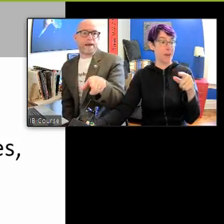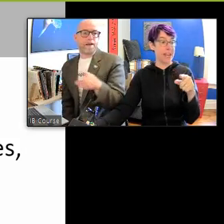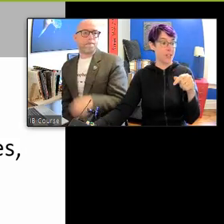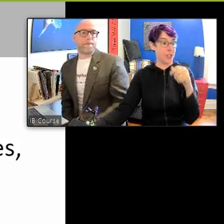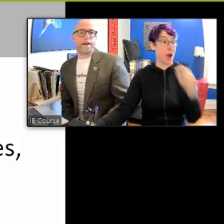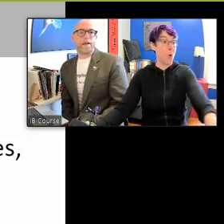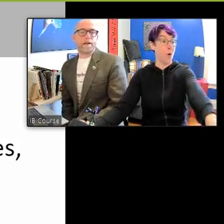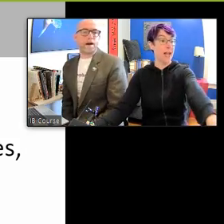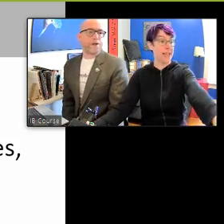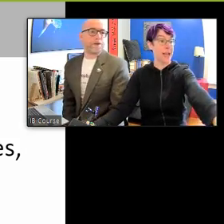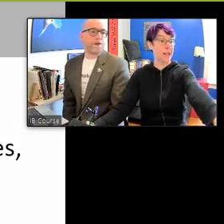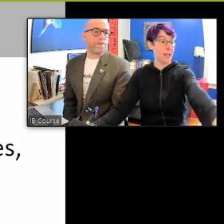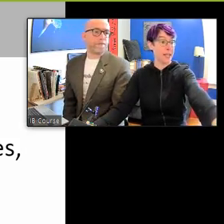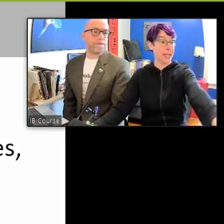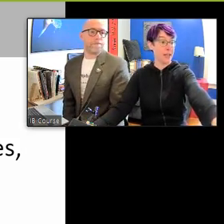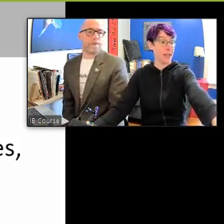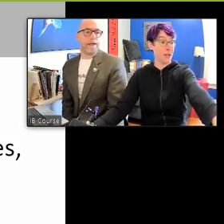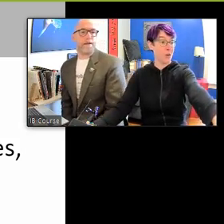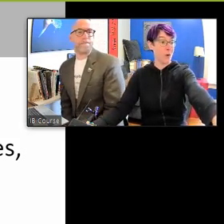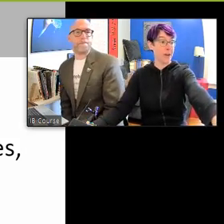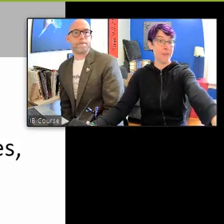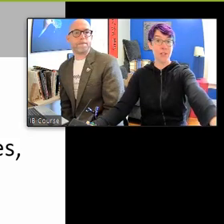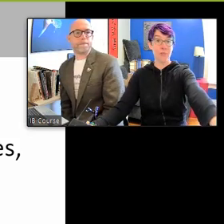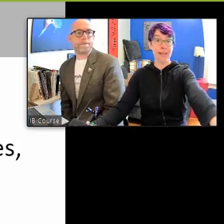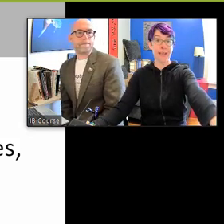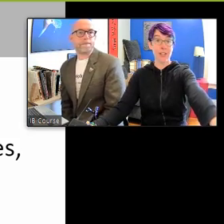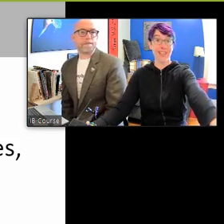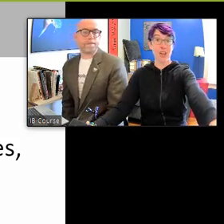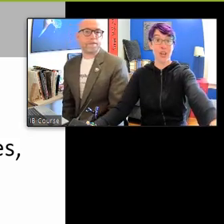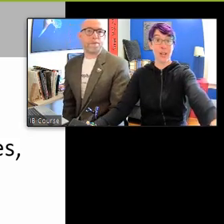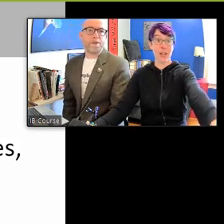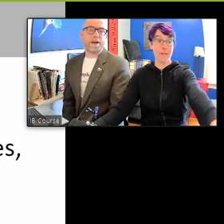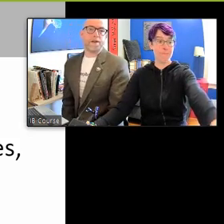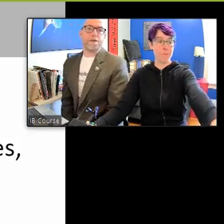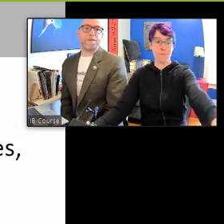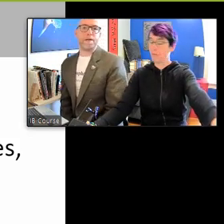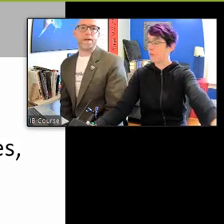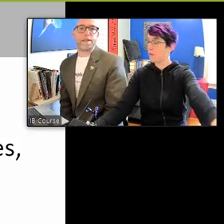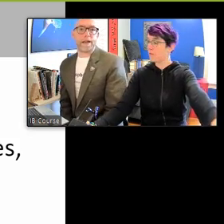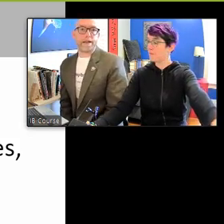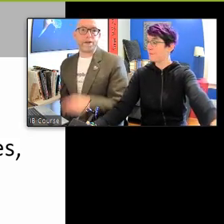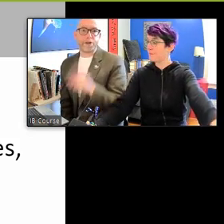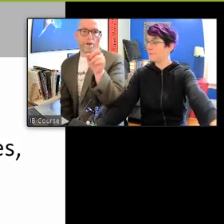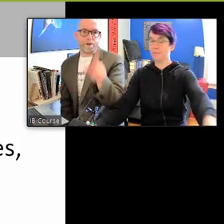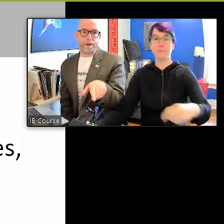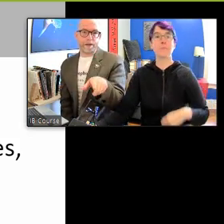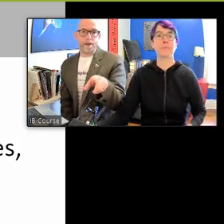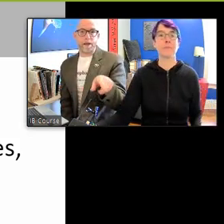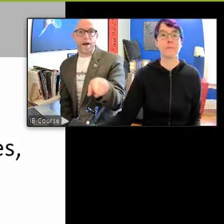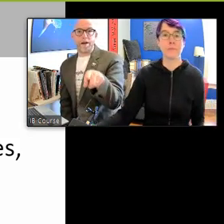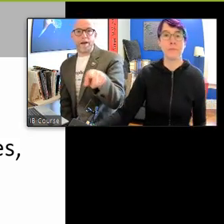Functional Remember range. That oh, cartoon. I like that. Yeah. Wider functional range. That's good. Remember the cartoon from the earlier slide that showed